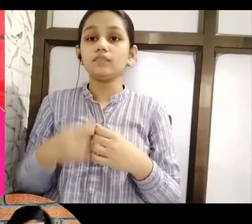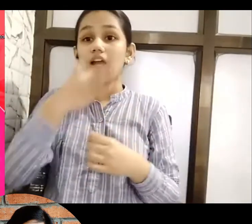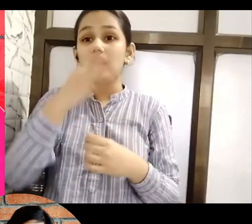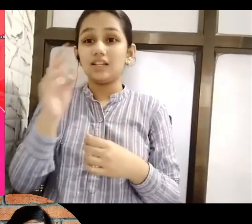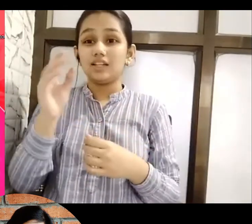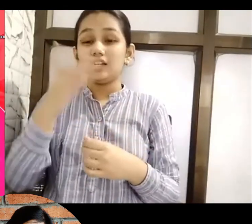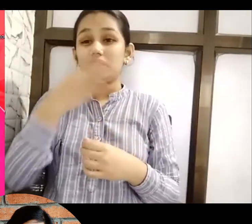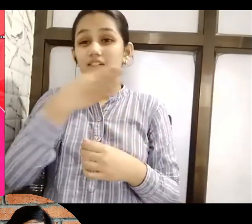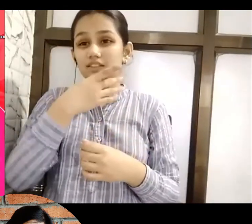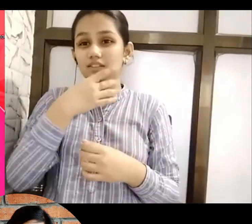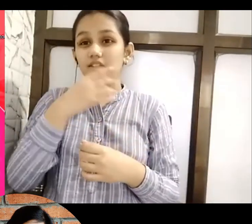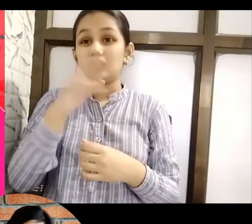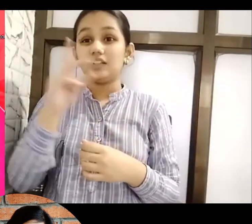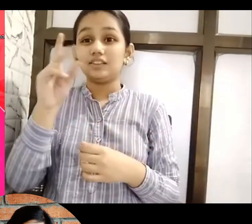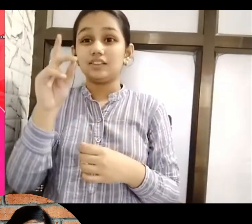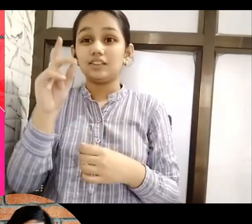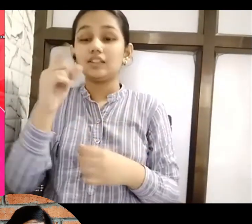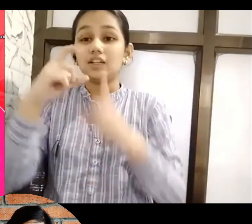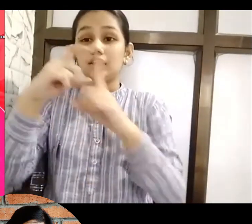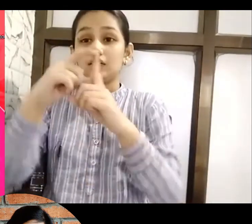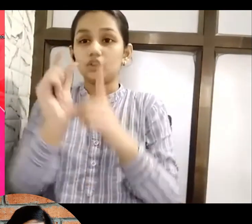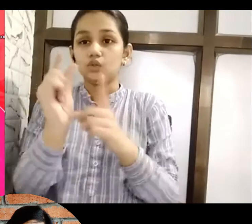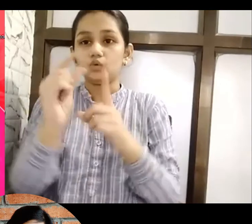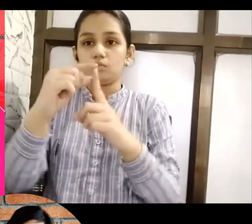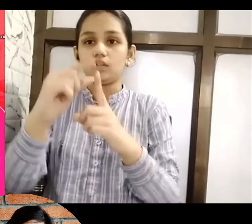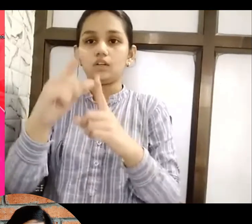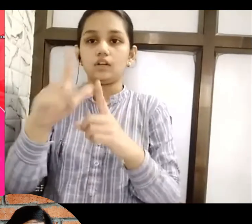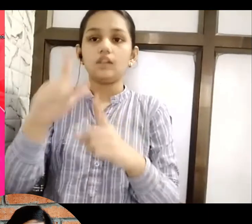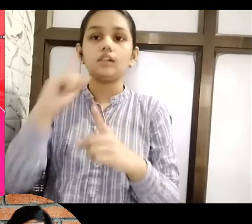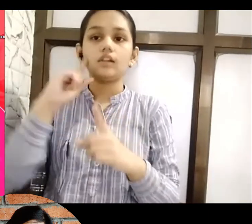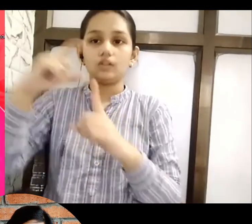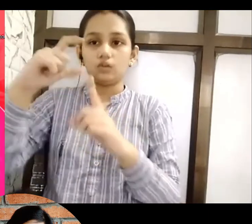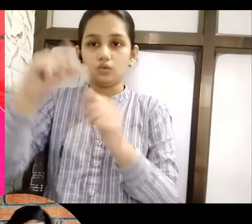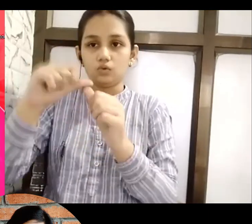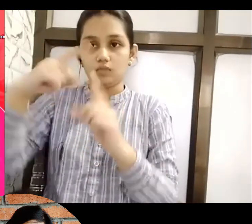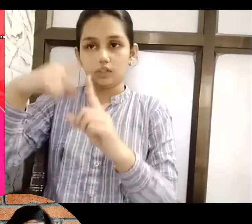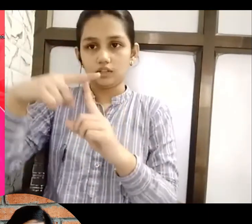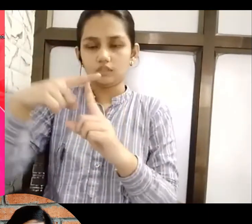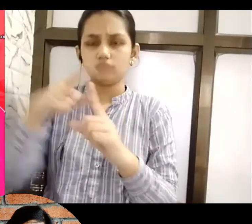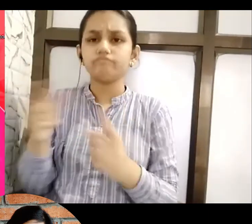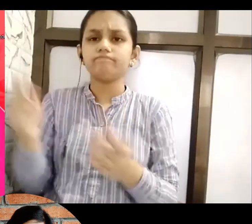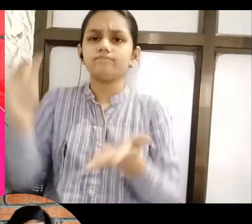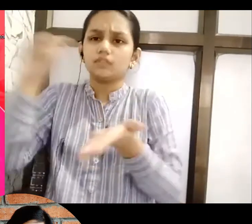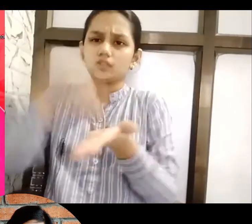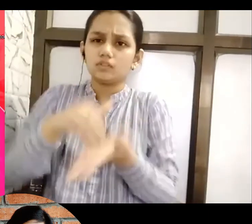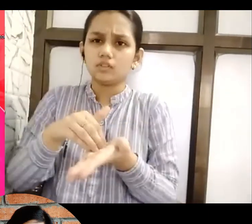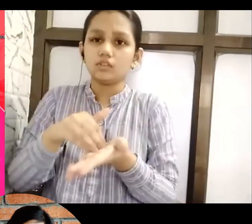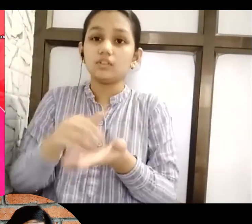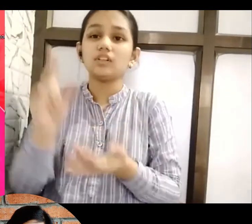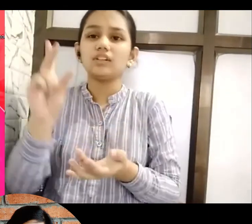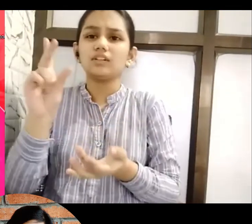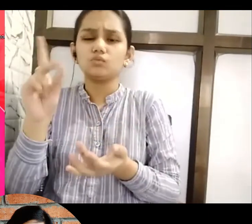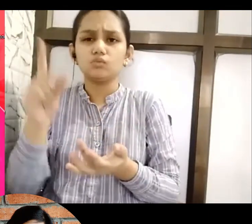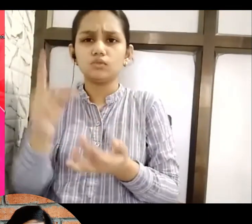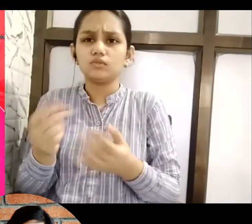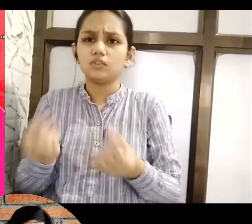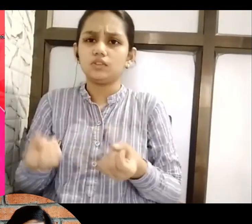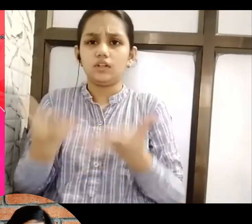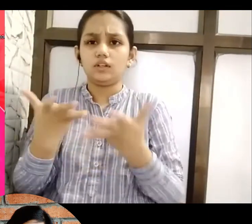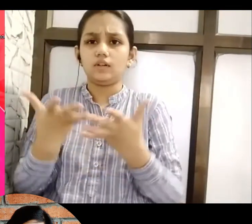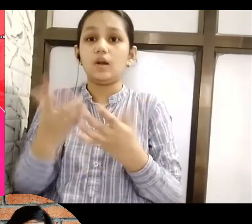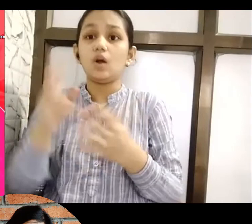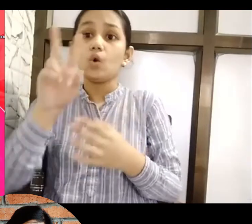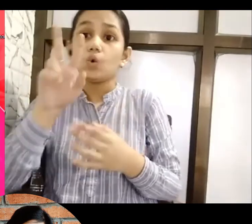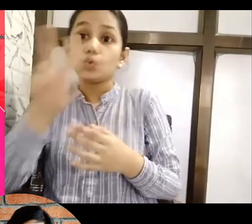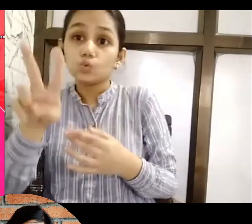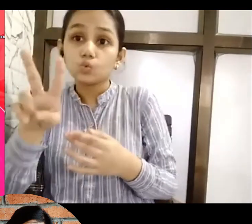Then we have duplicate. If I want to duplicate the same text, if I click on it, I can have 2 of them. Correct? If I